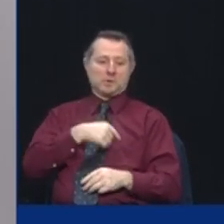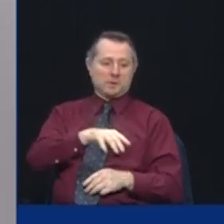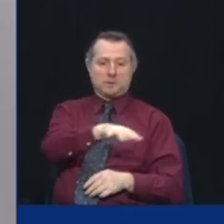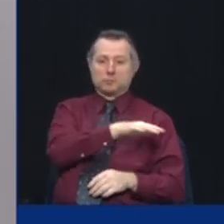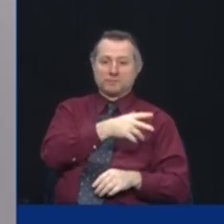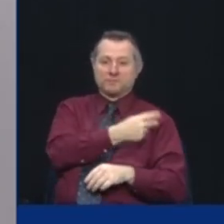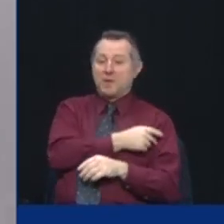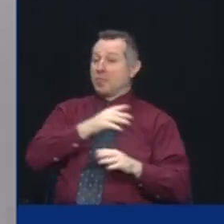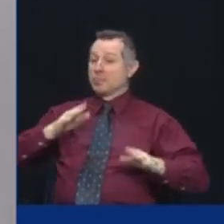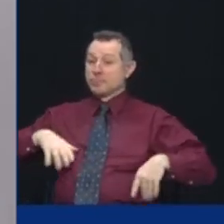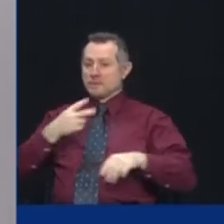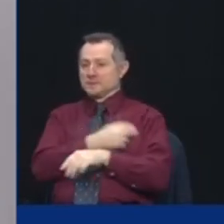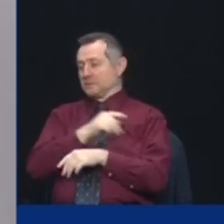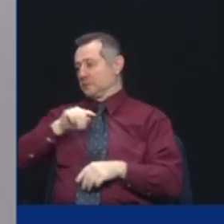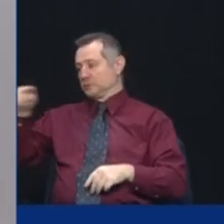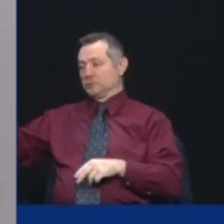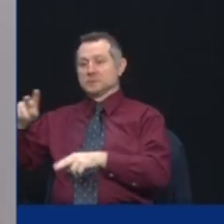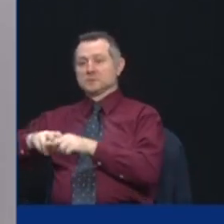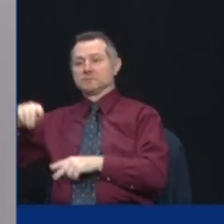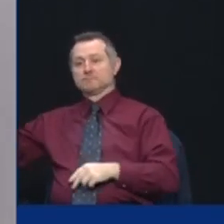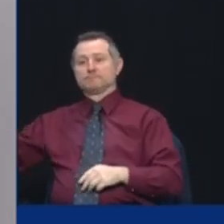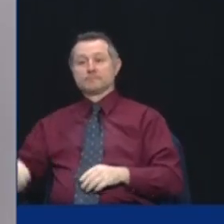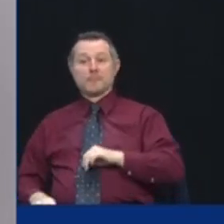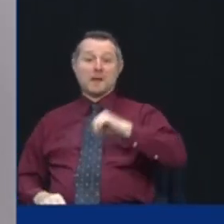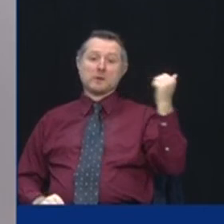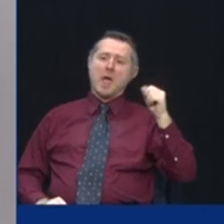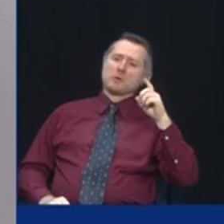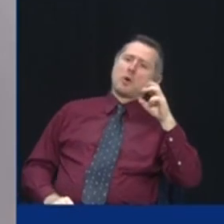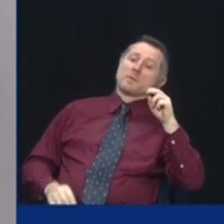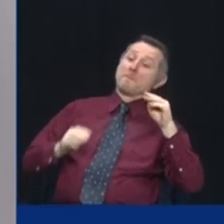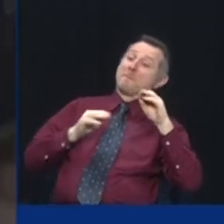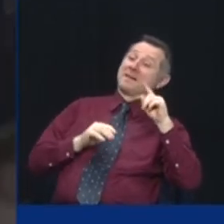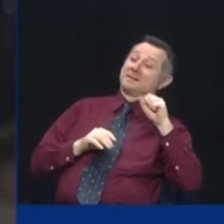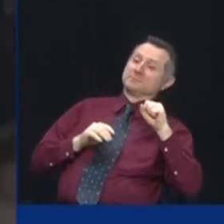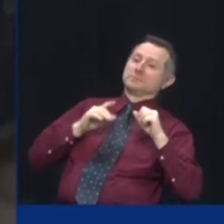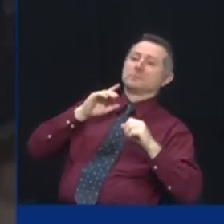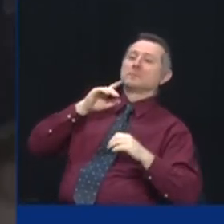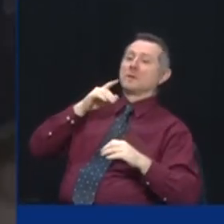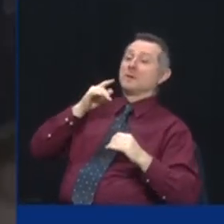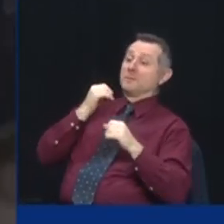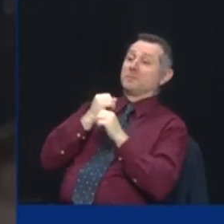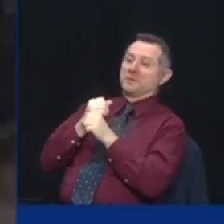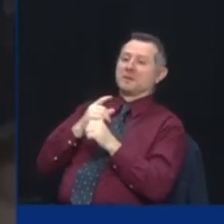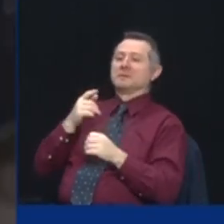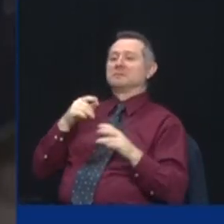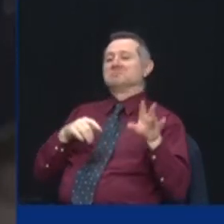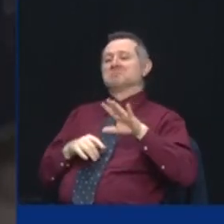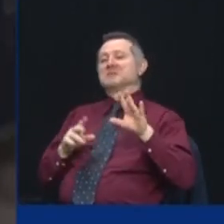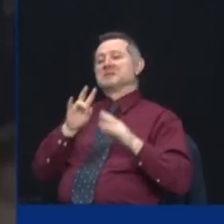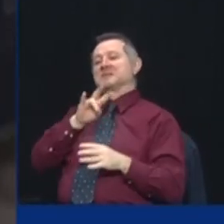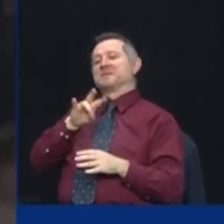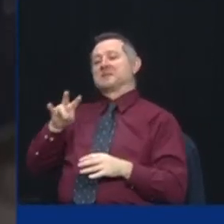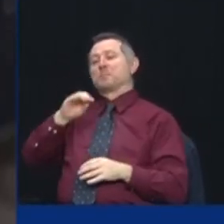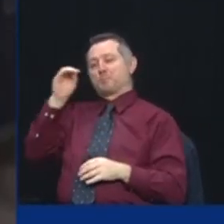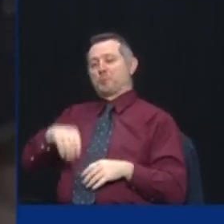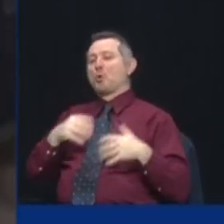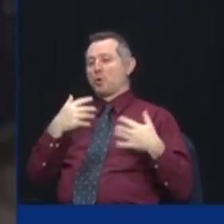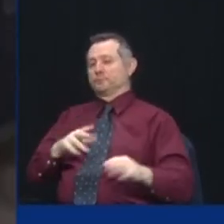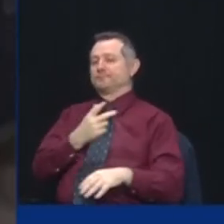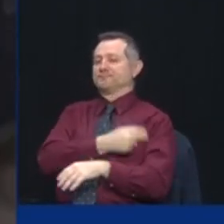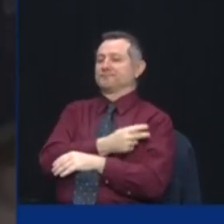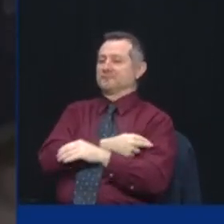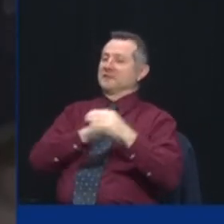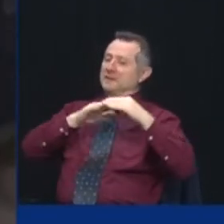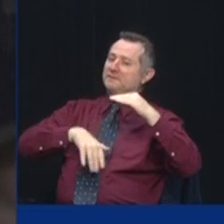So our percentage right now is about 77%, so we're under that 85. We continue to work on it. At this